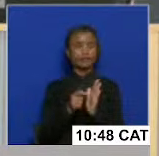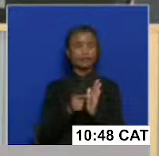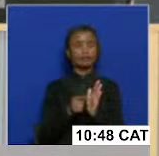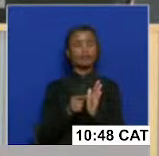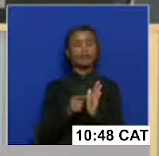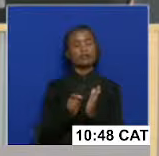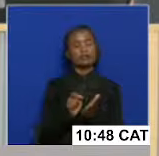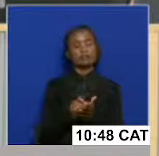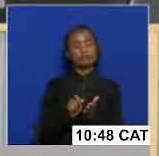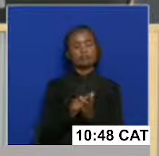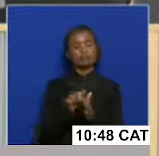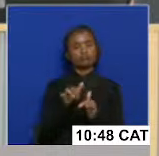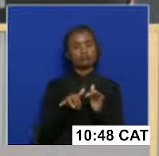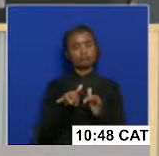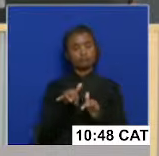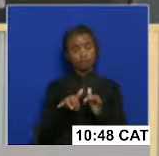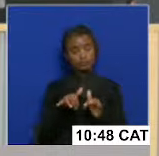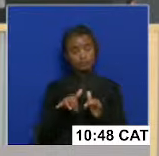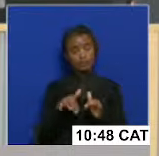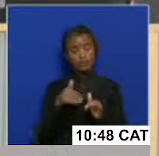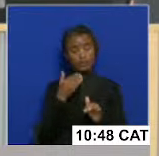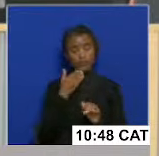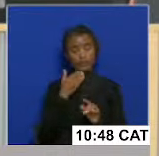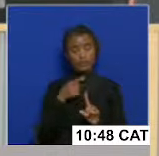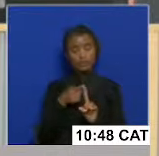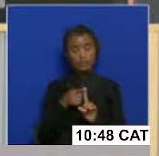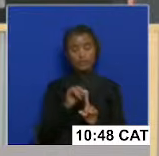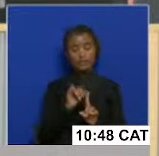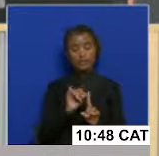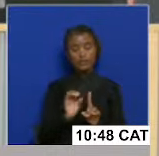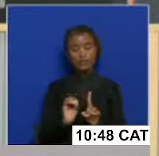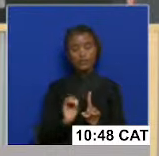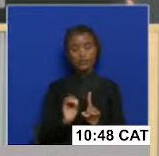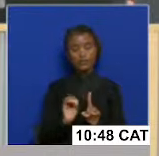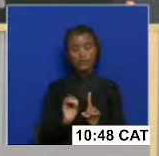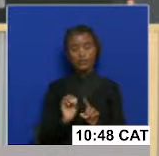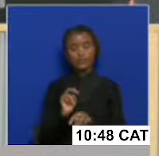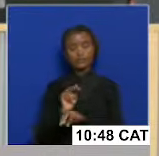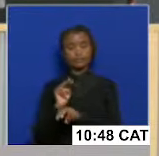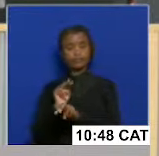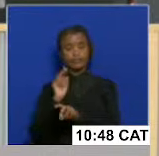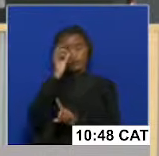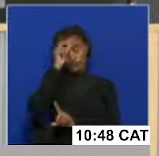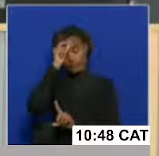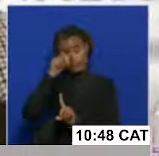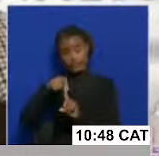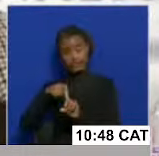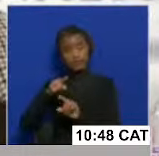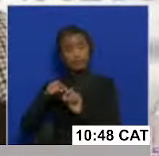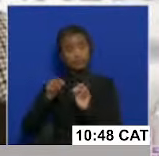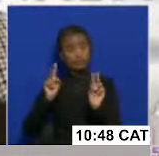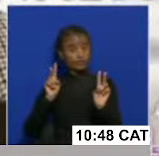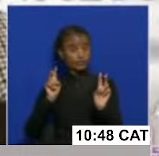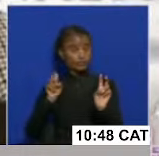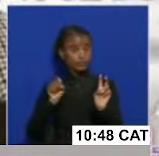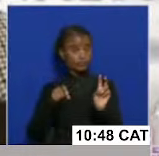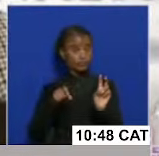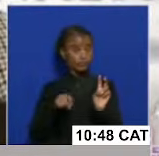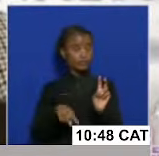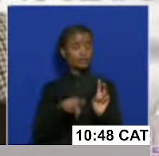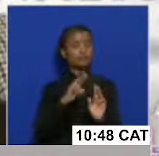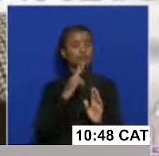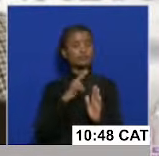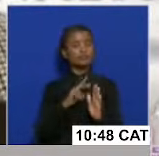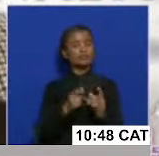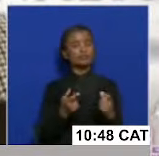by the IO, the inspecting officer in this matter. You will see there in paragraph 1. Do you